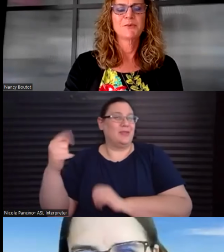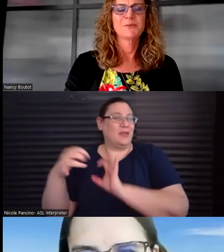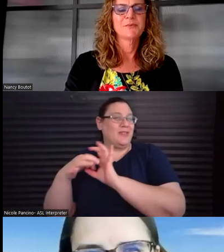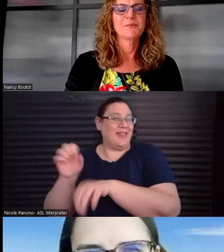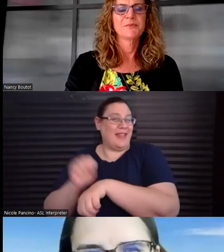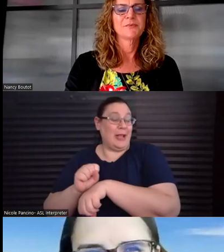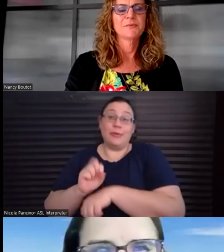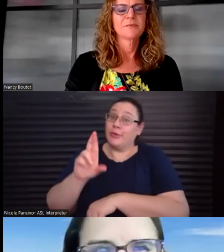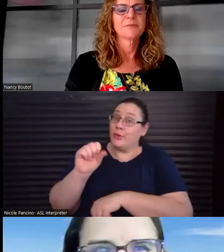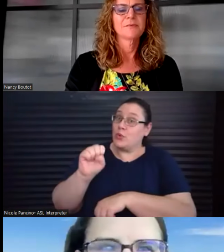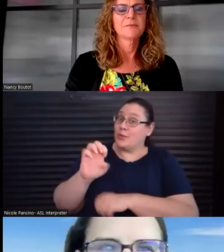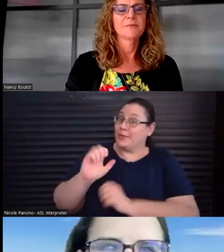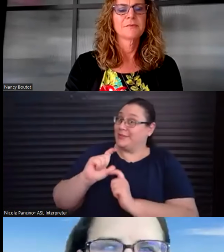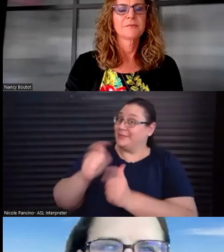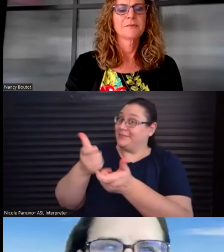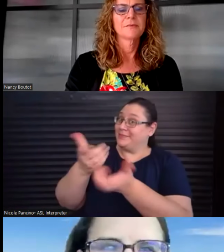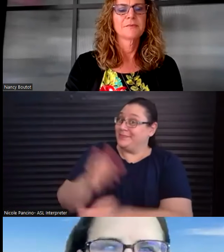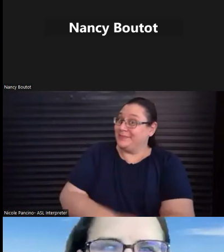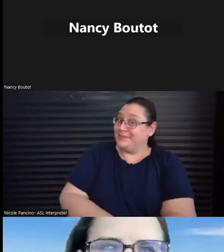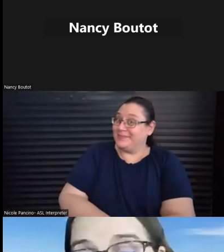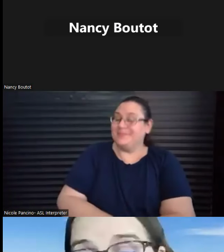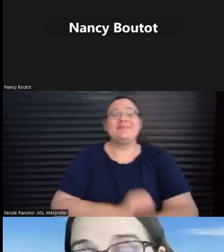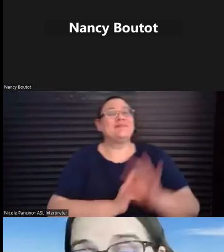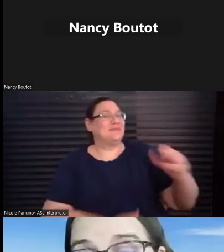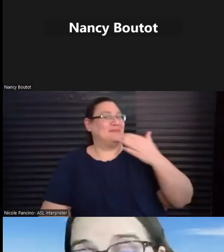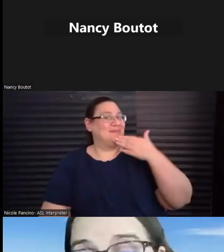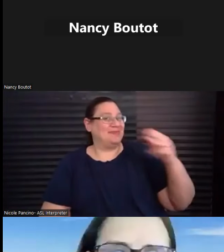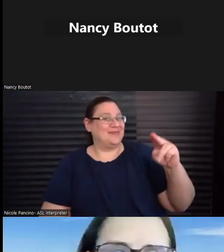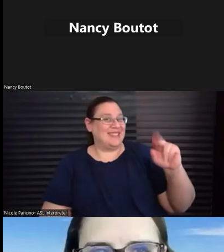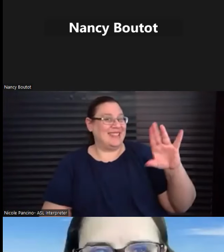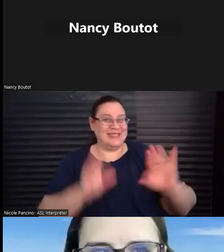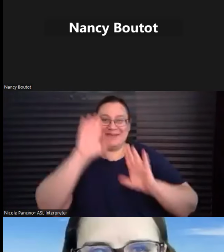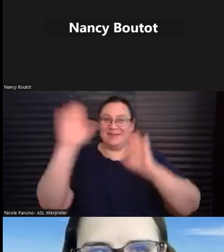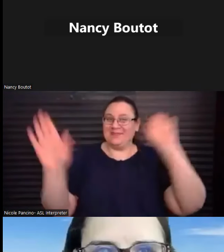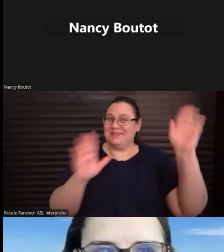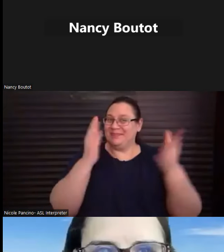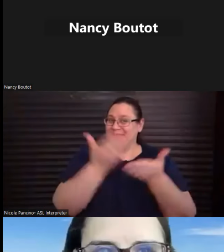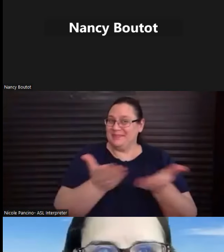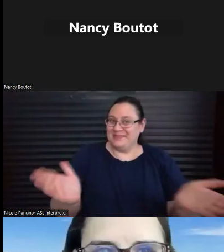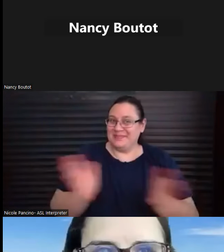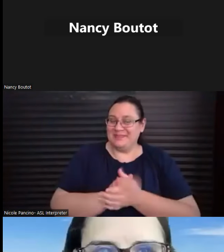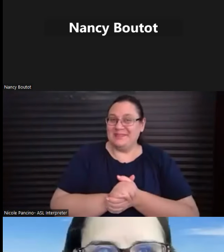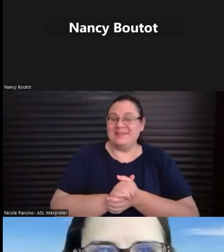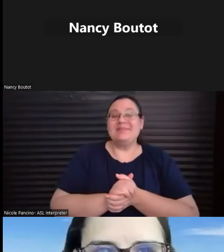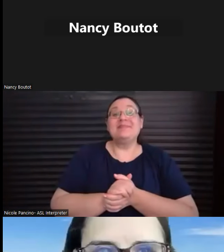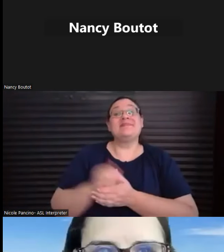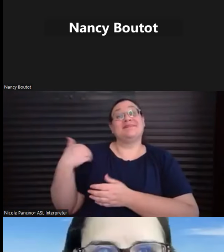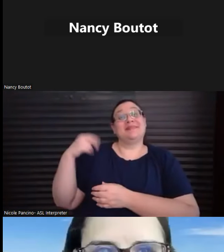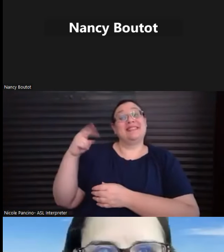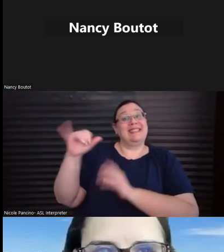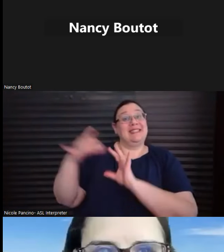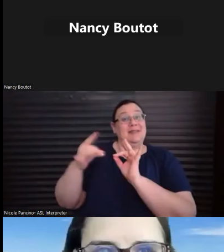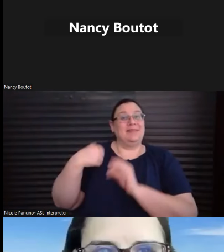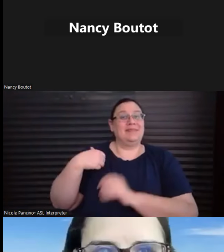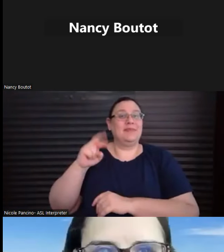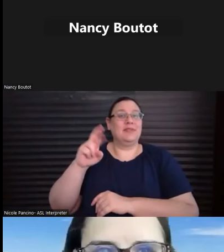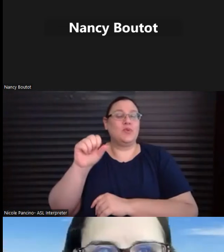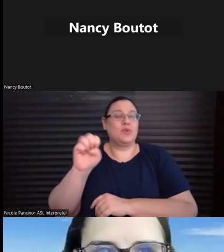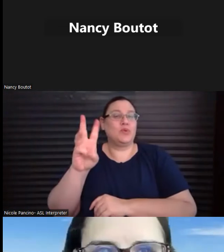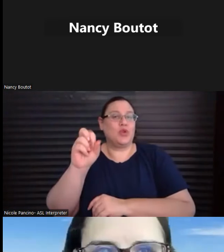to you. Thanks, Nancy, and greetings, everyone. As Nancy said, I'm Rose Warner, and I'm a Senior